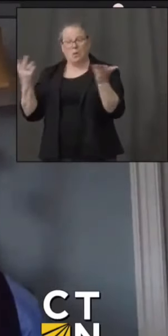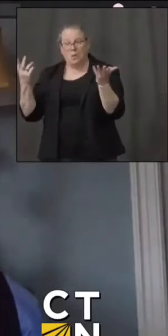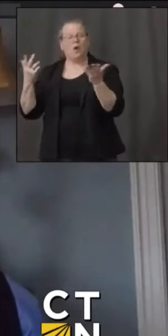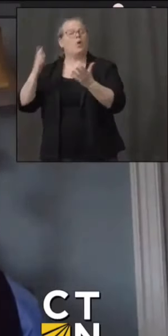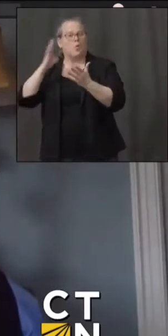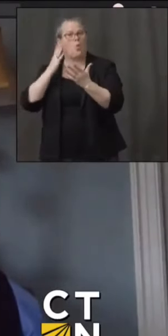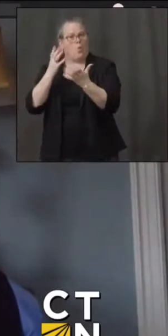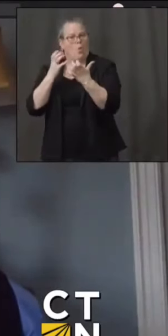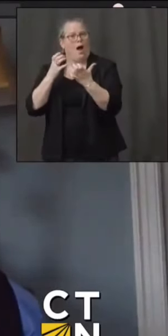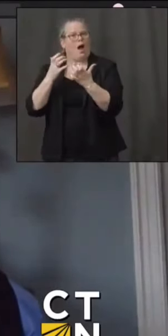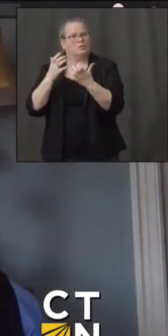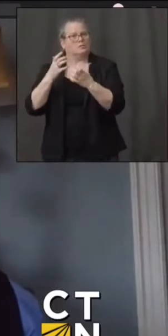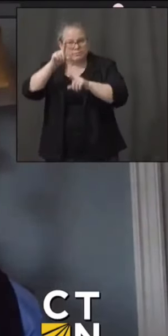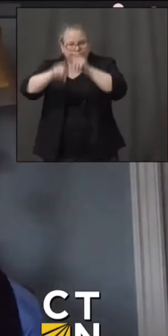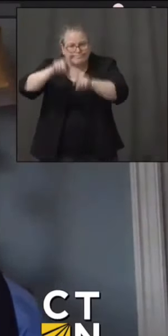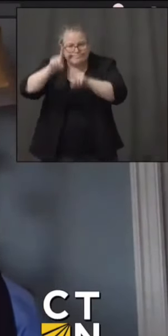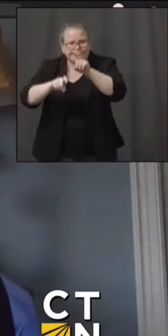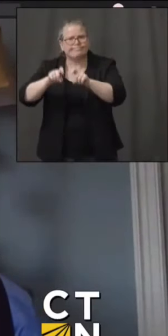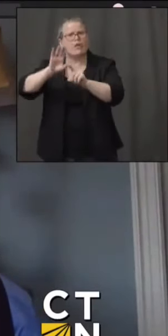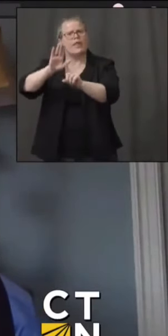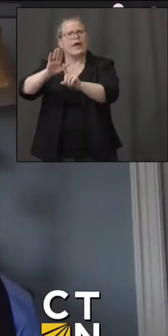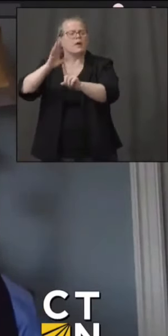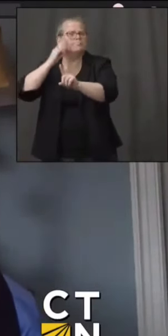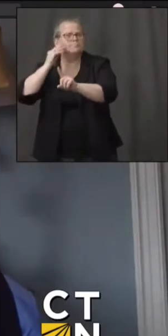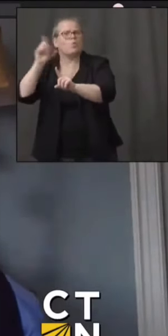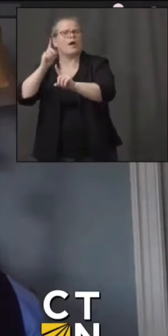Many people have read about the Apple, Google